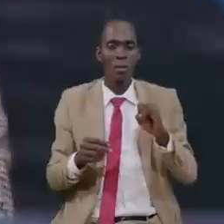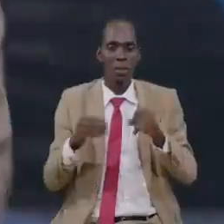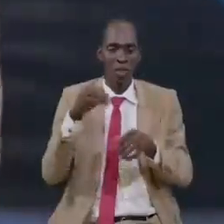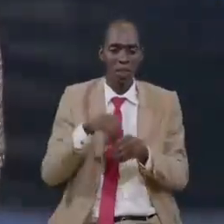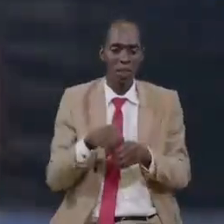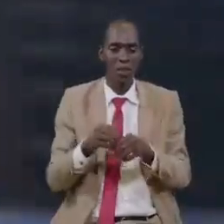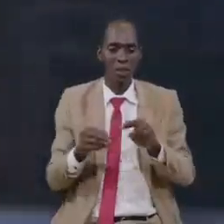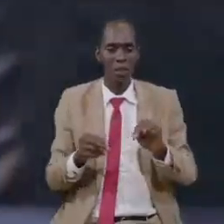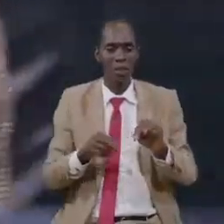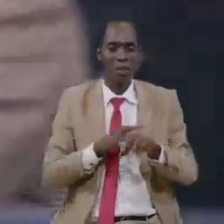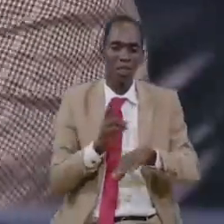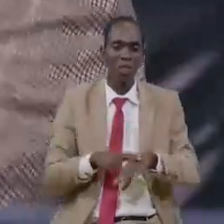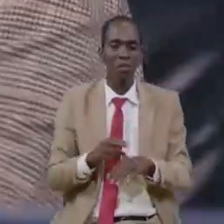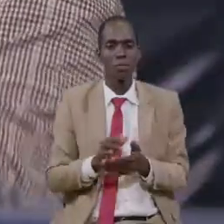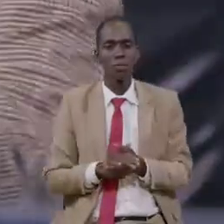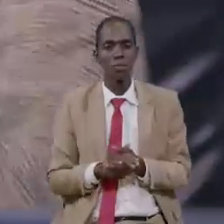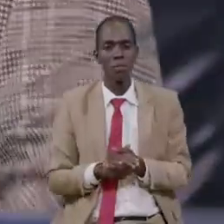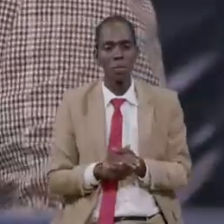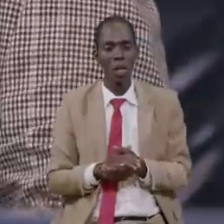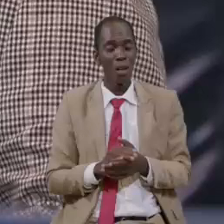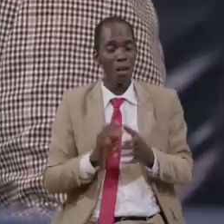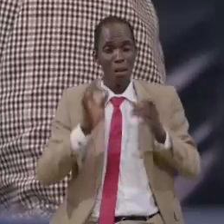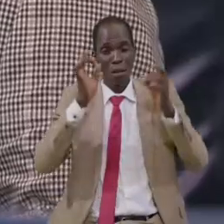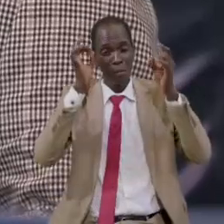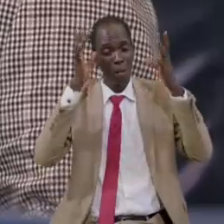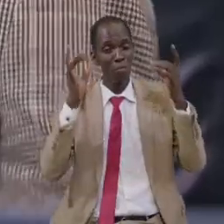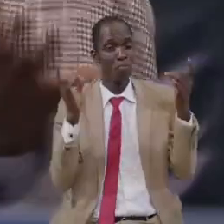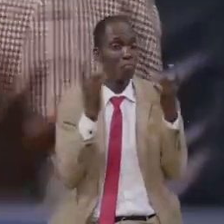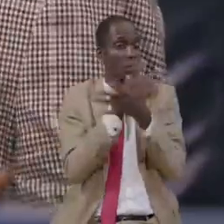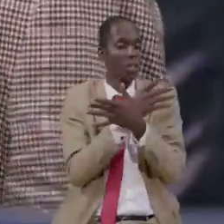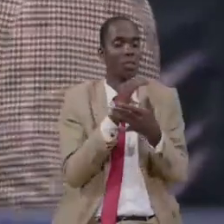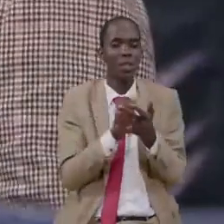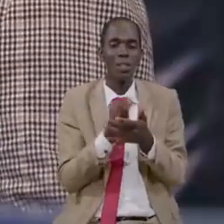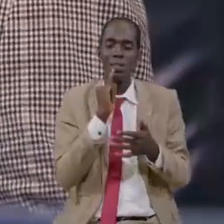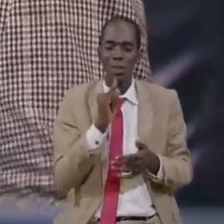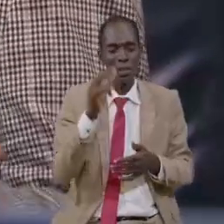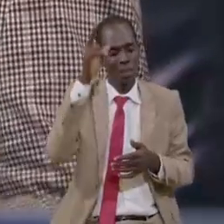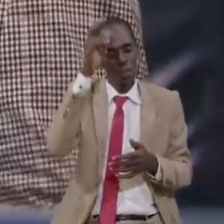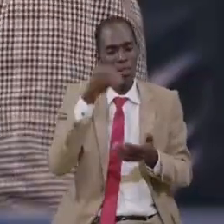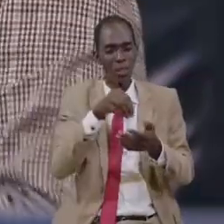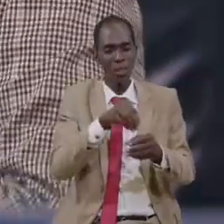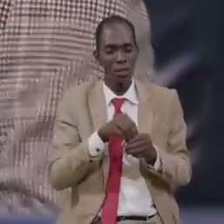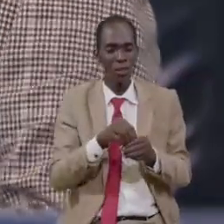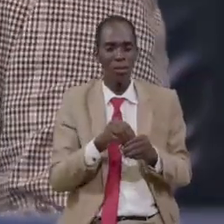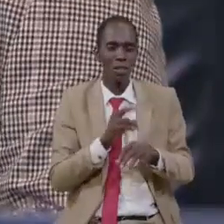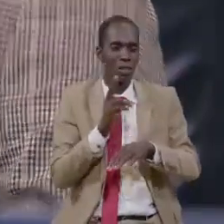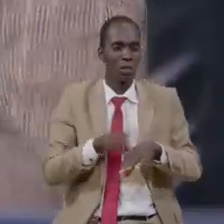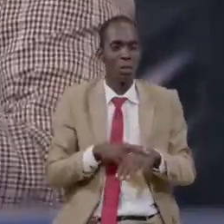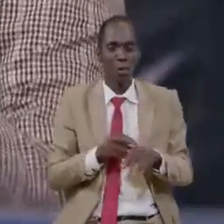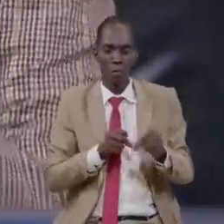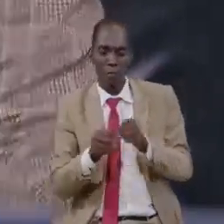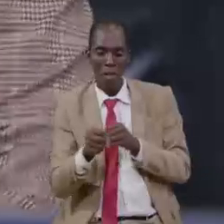nature. Violence, that's Satan in our nature. Fighting, that's Satan in our